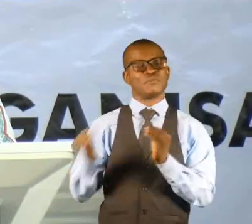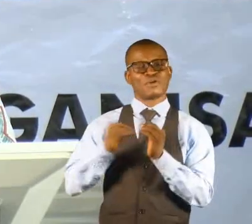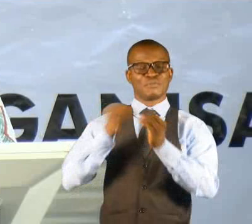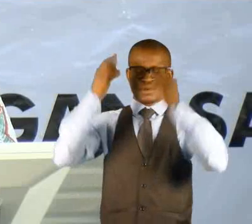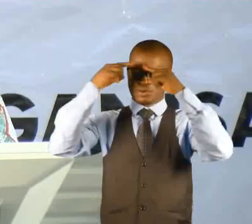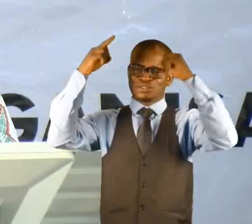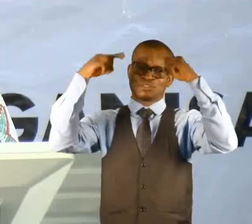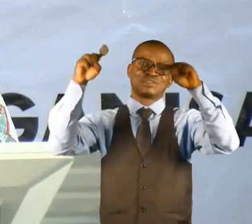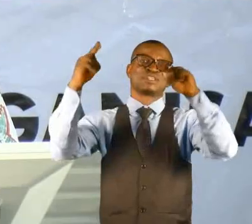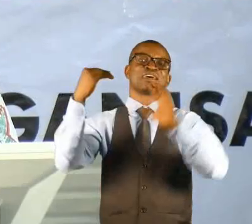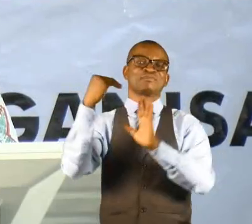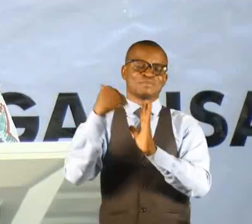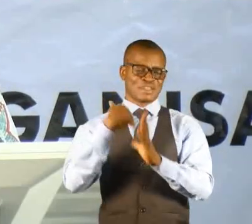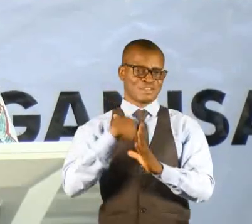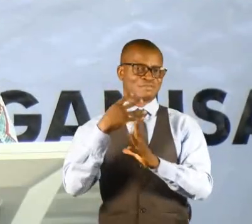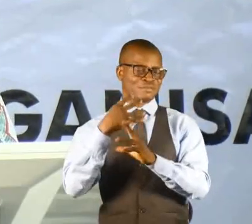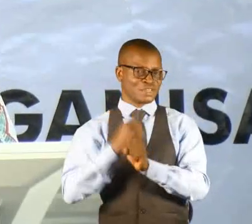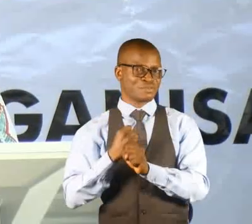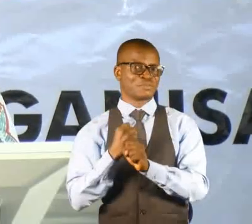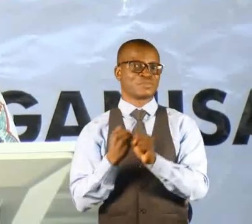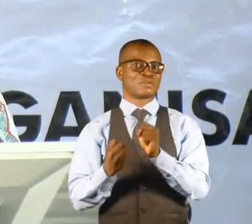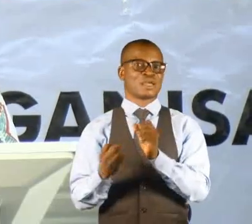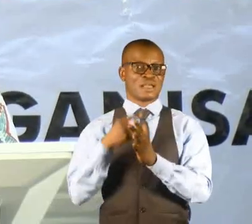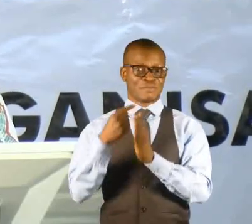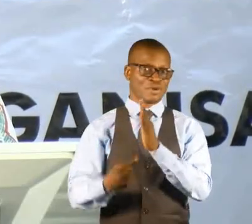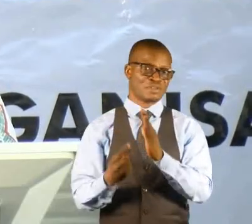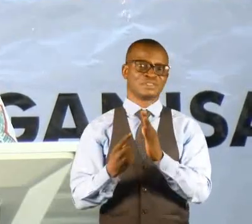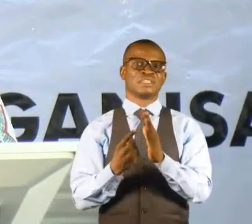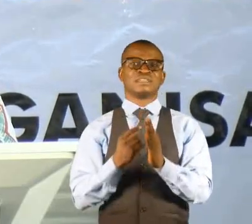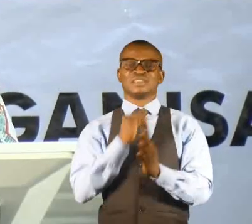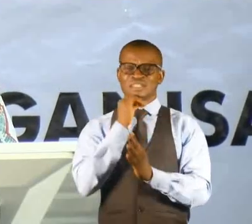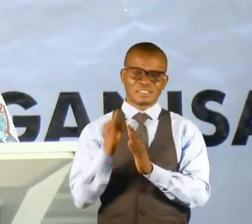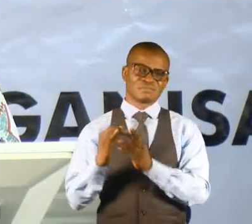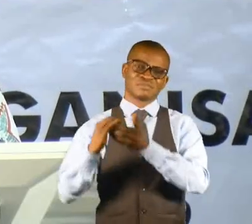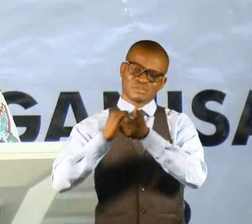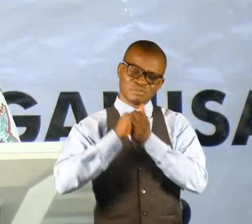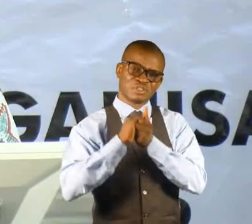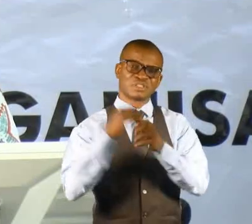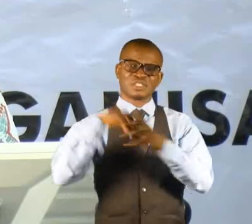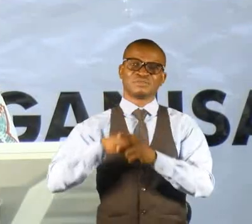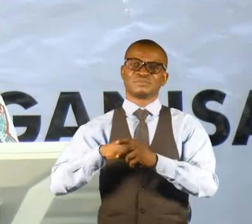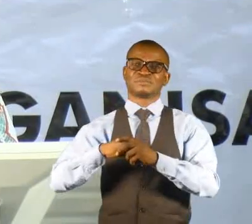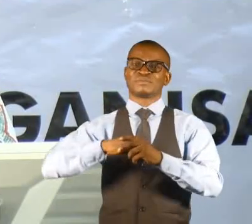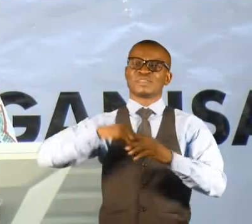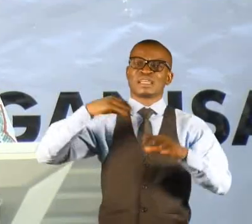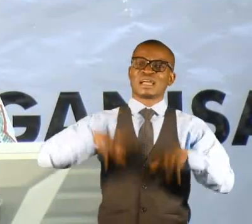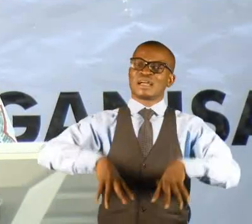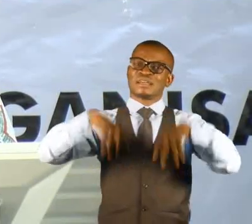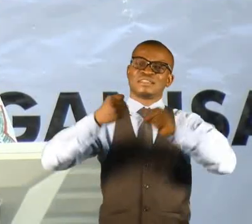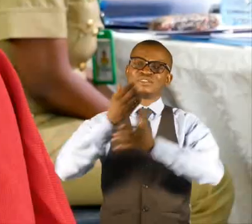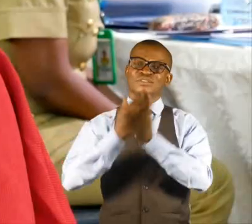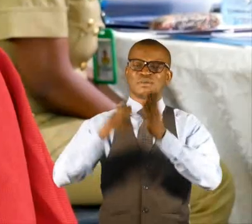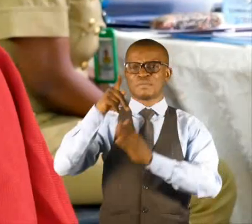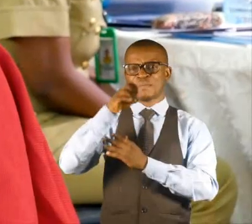have been recorded since its approval. One of such is the unprecedented model of cooperation in the execution